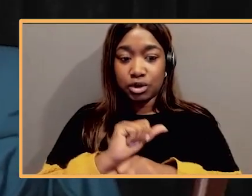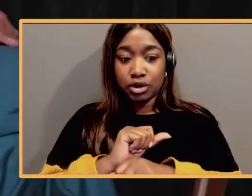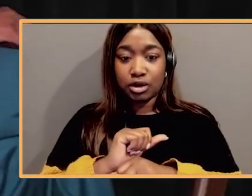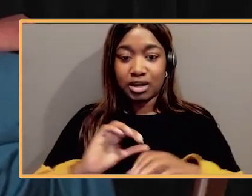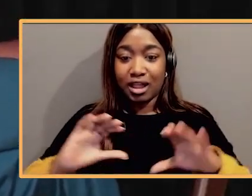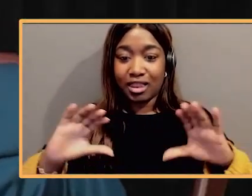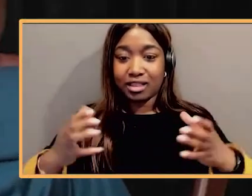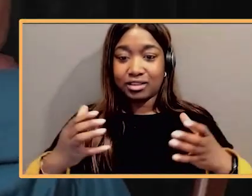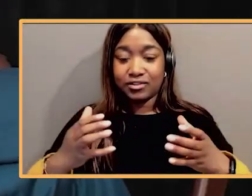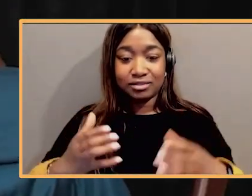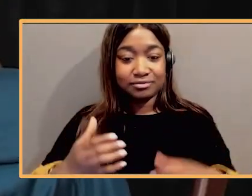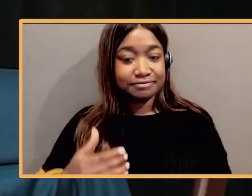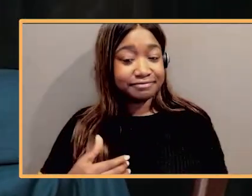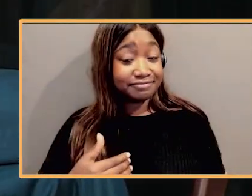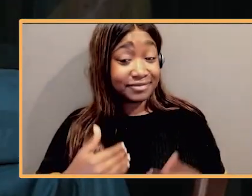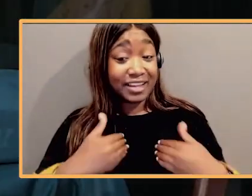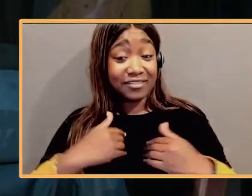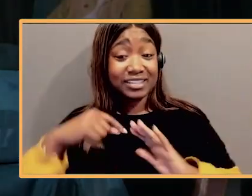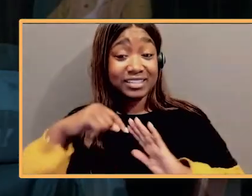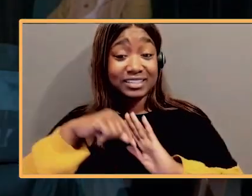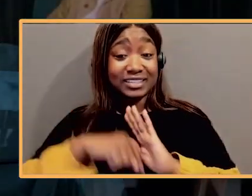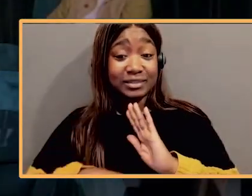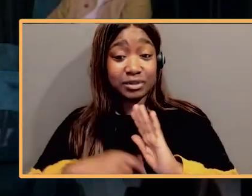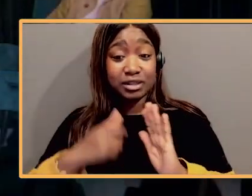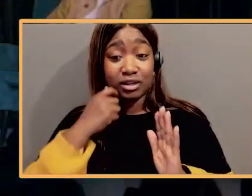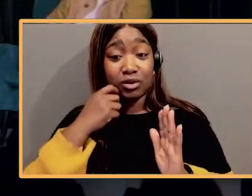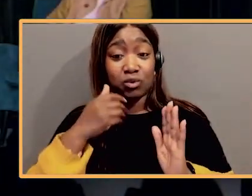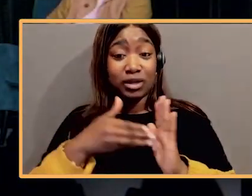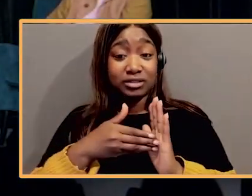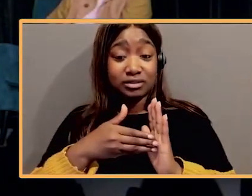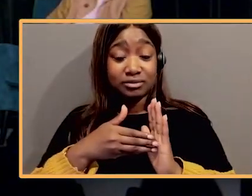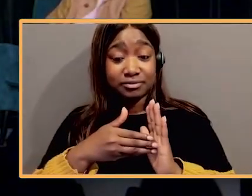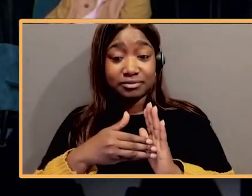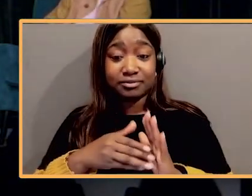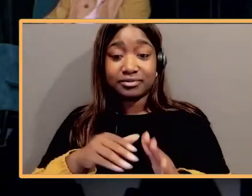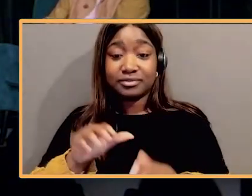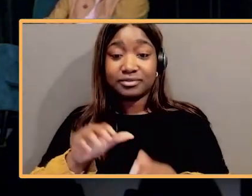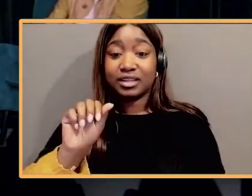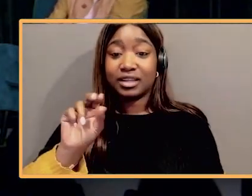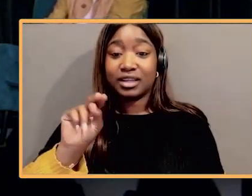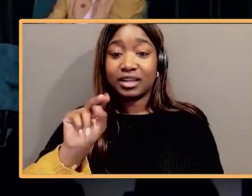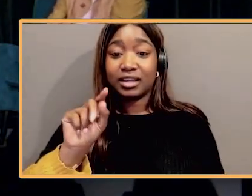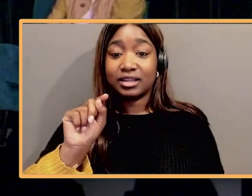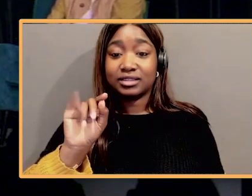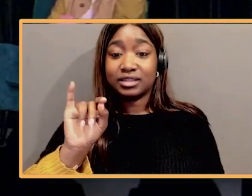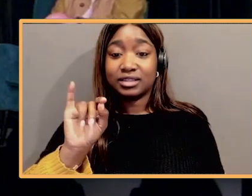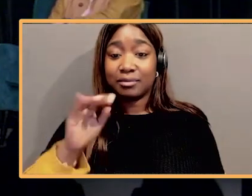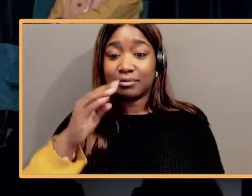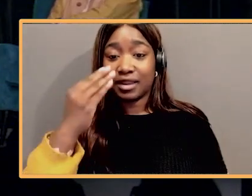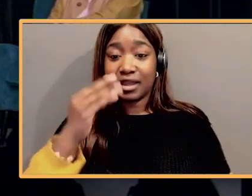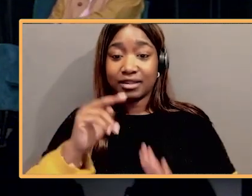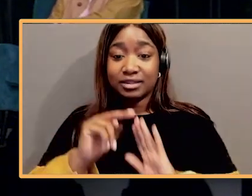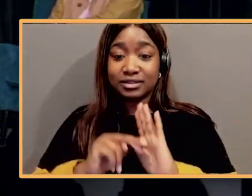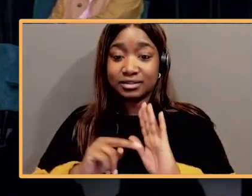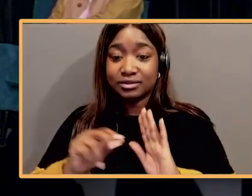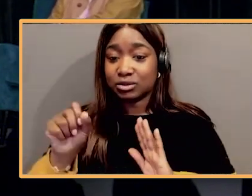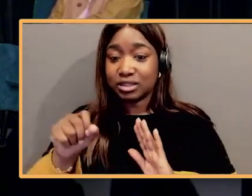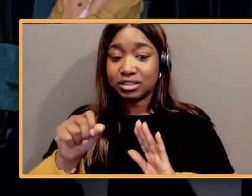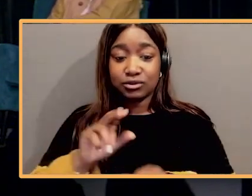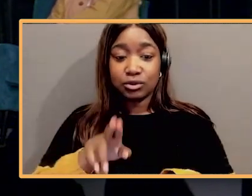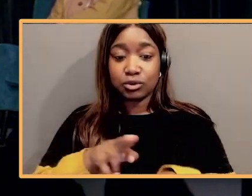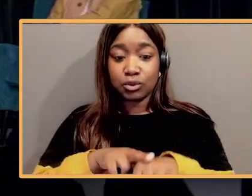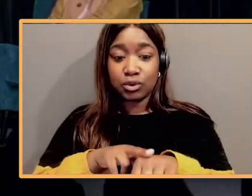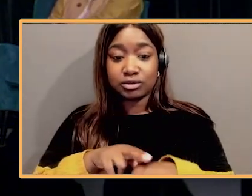racism. There is deep anti-Blackness, is what it is. Yes, of course. And, I'll speak